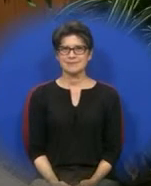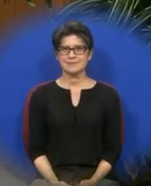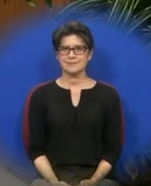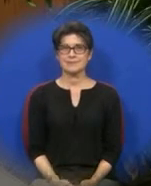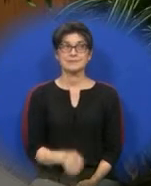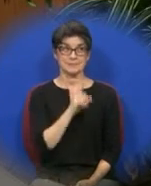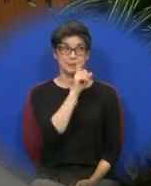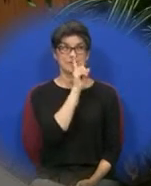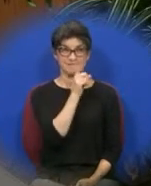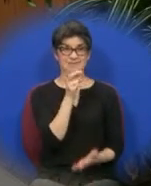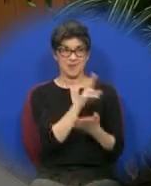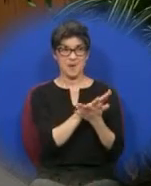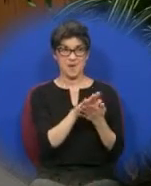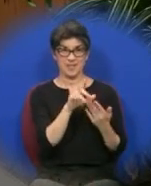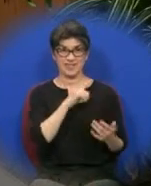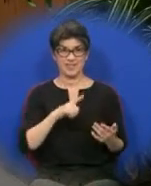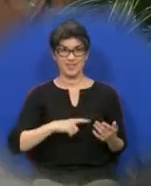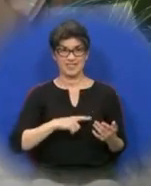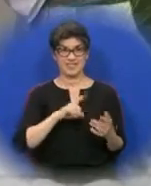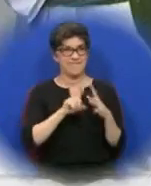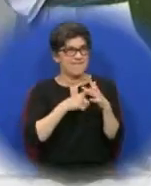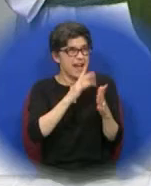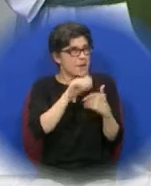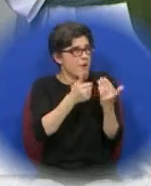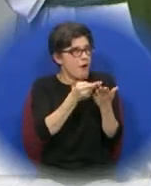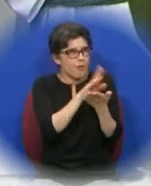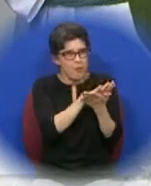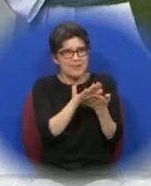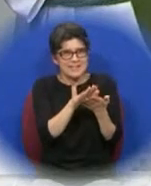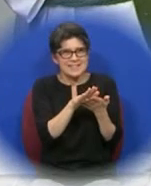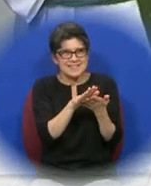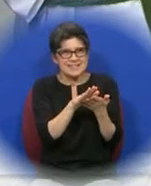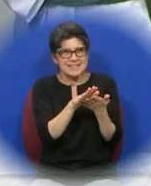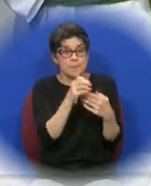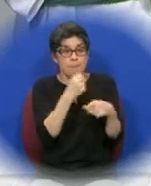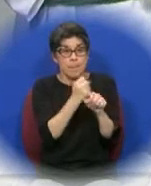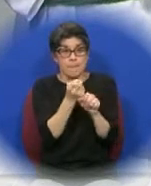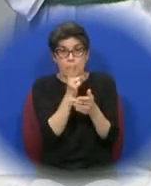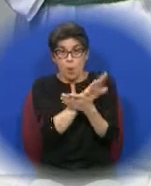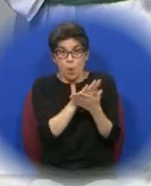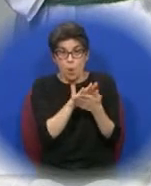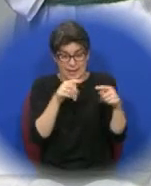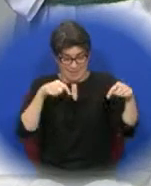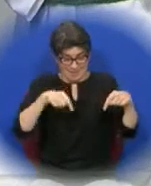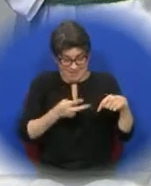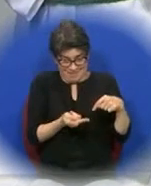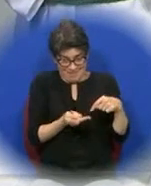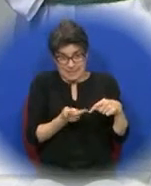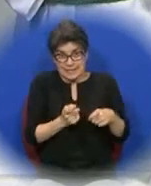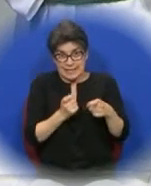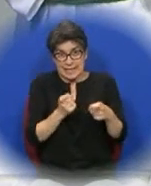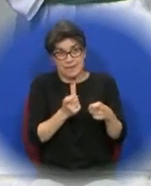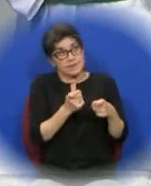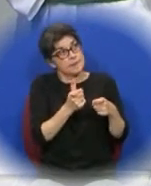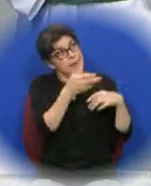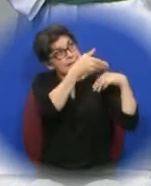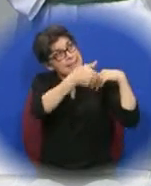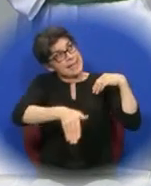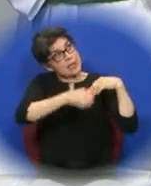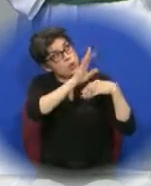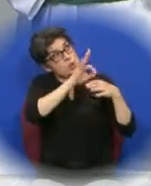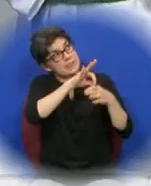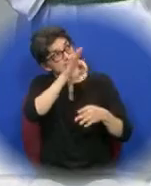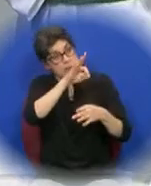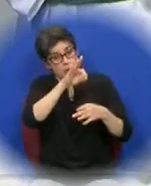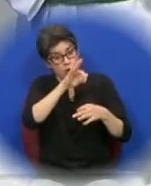You are indeed holy, O Lord, the fount of all holiness. Make holy, therefore, these gifts, we pray, by sending down your spirits upon them